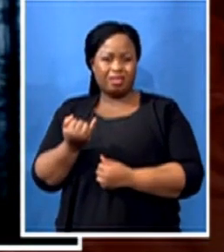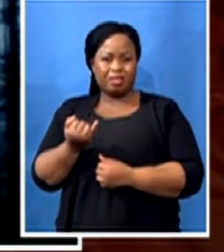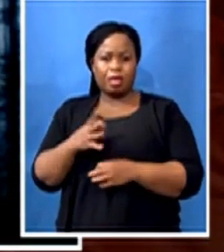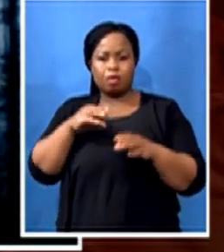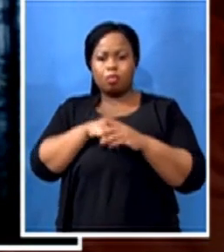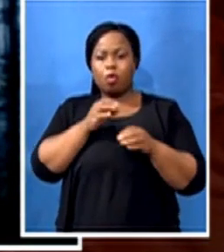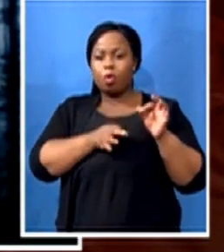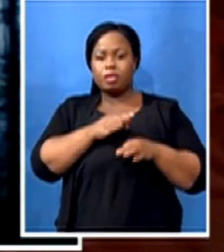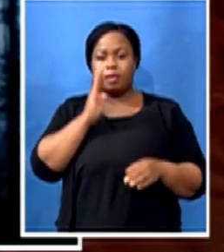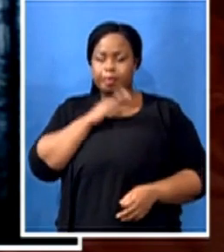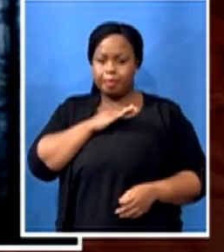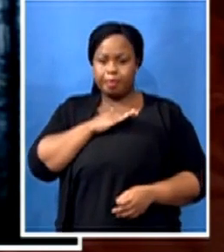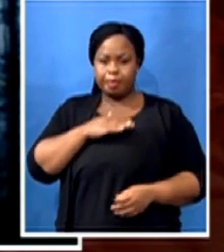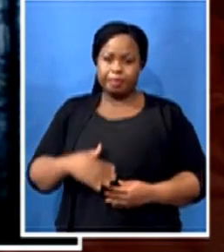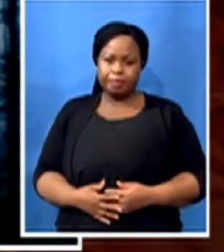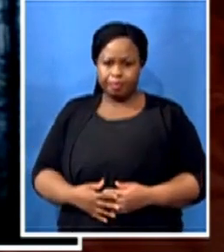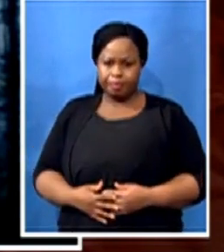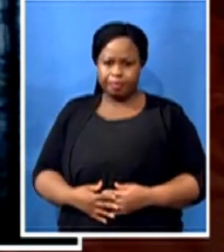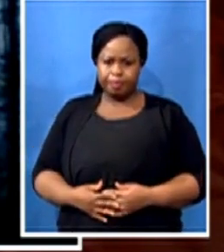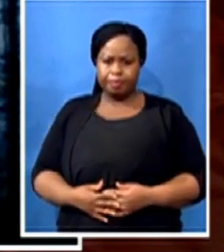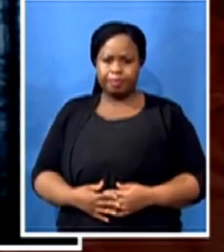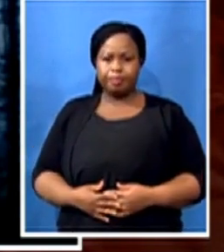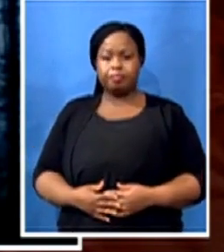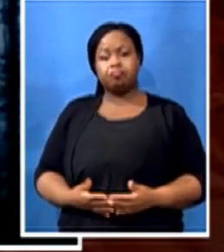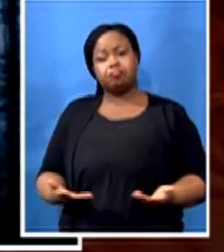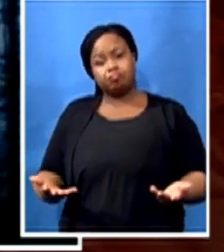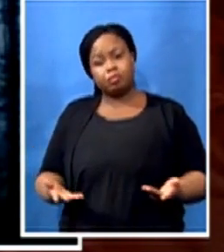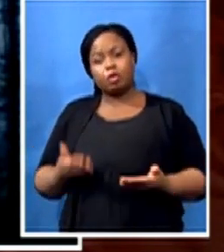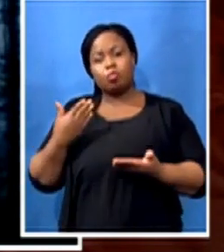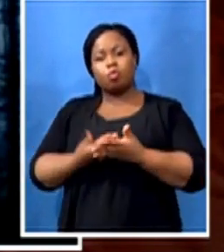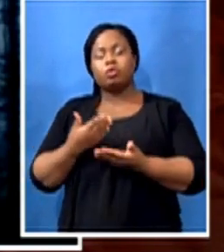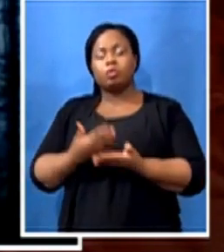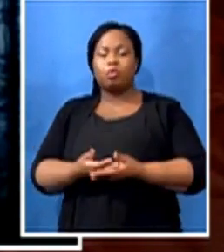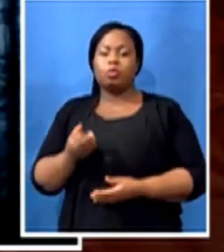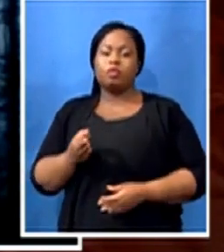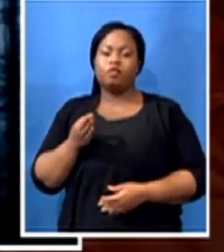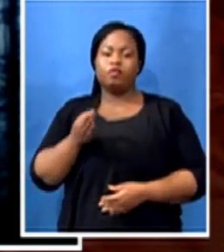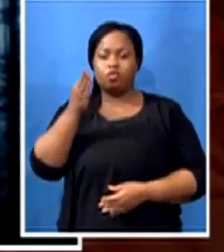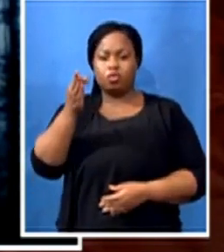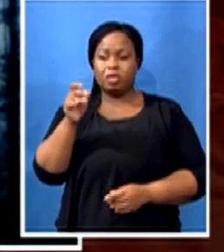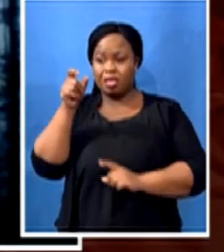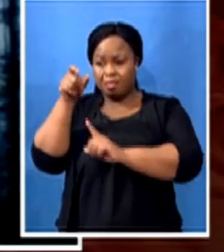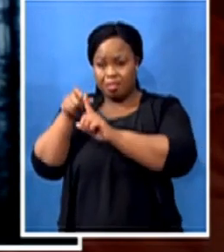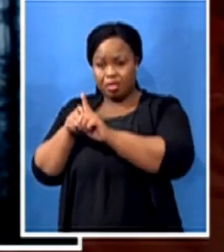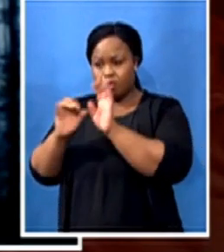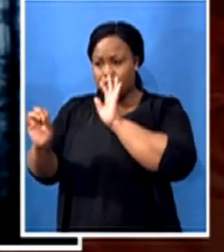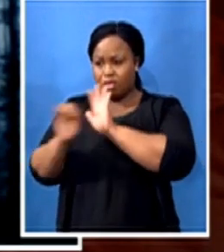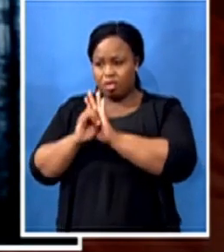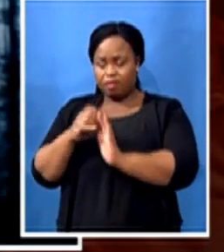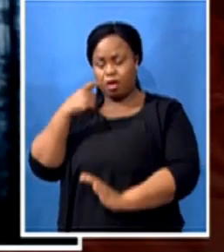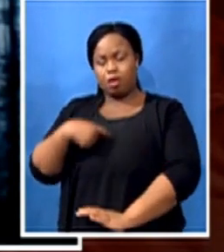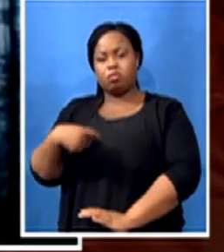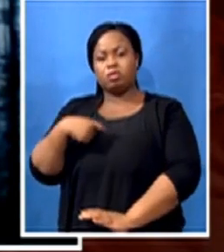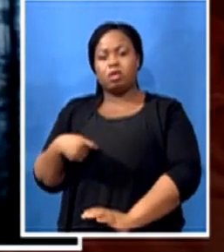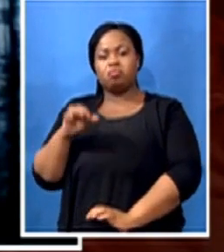That is certainly going to be possible in future. And you have if it's a person who wants to, be in Parliament and to